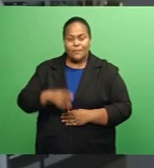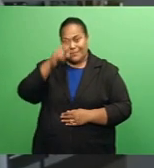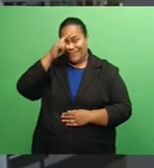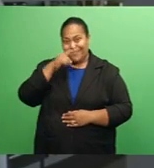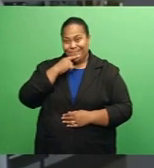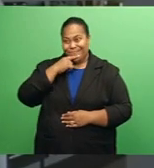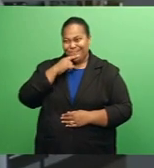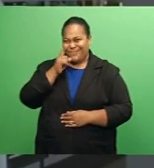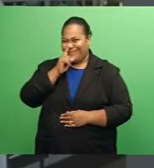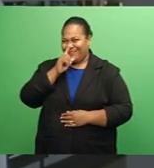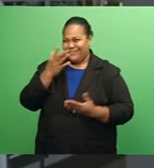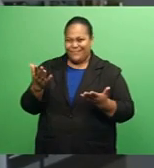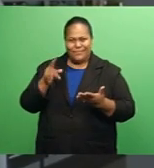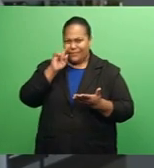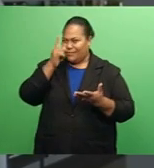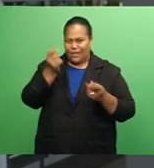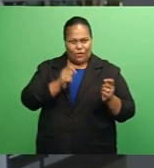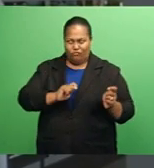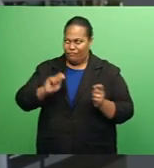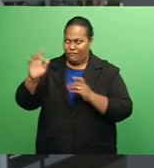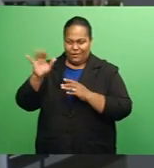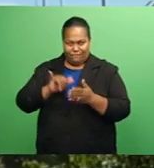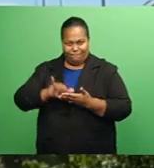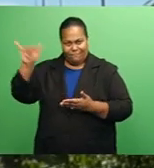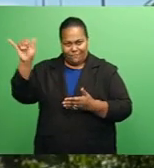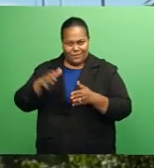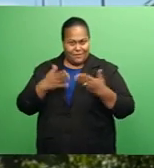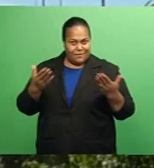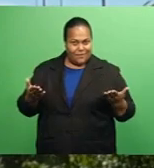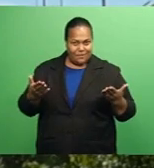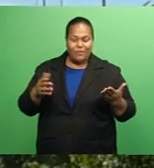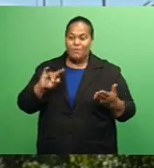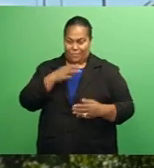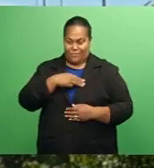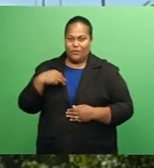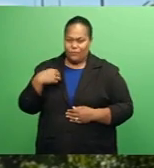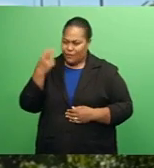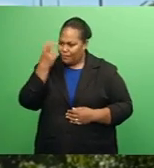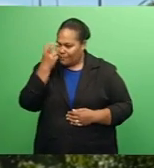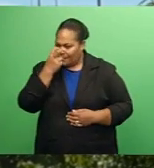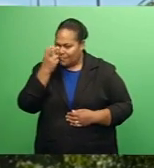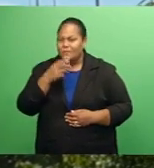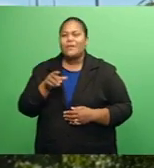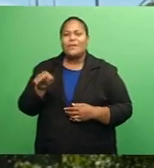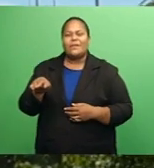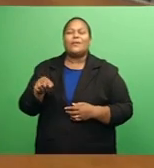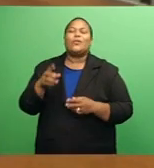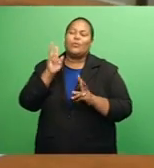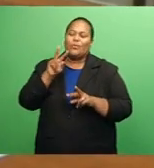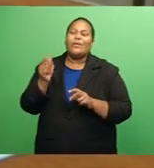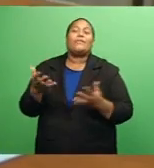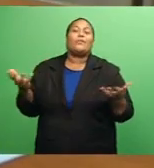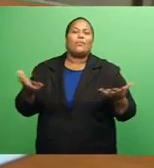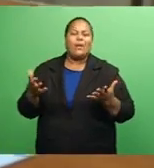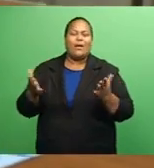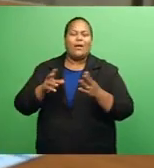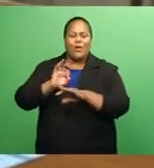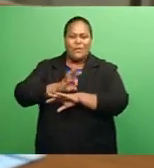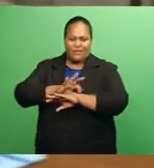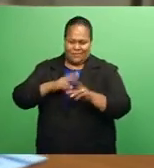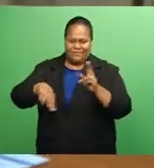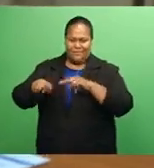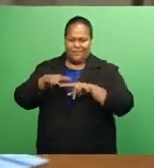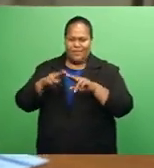be transferred during this time, the ministry says they are closely monitored and treated in hospitals by local specialists. Kelly